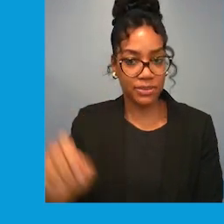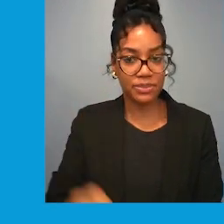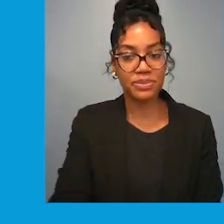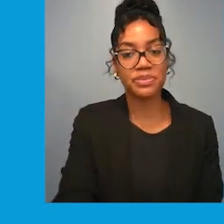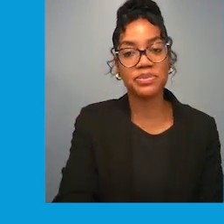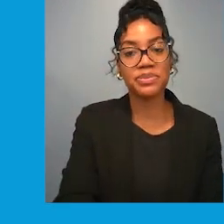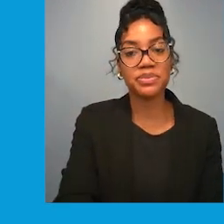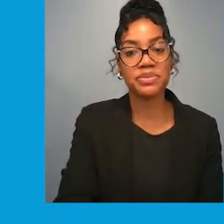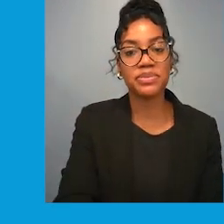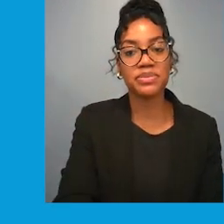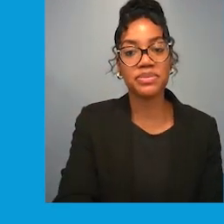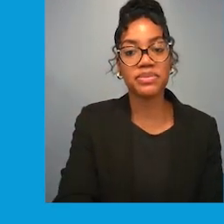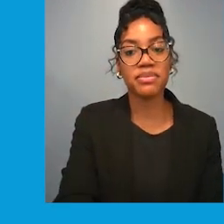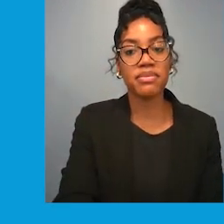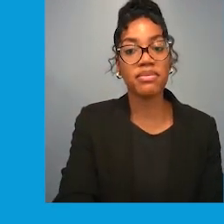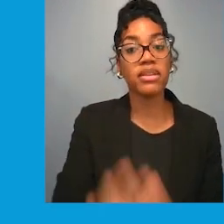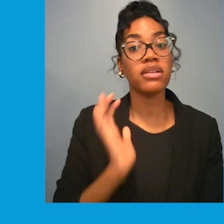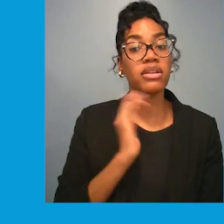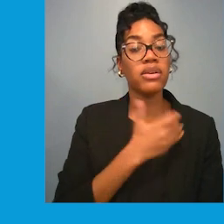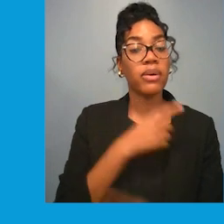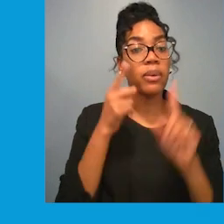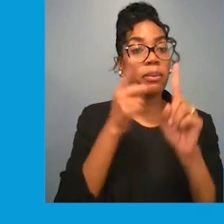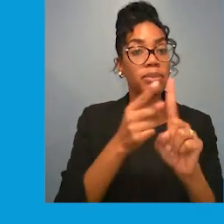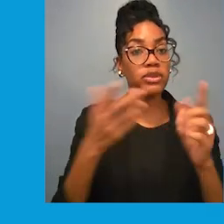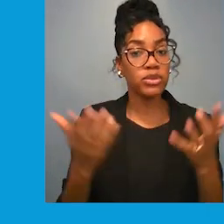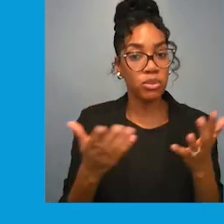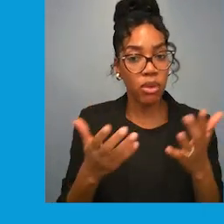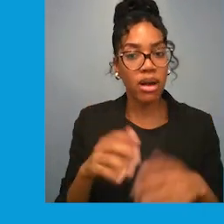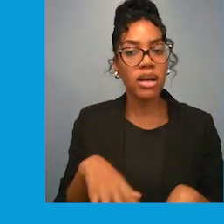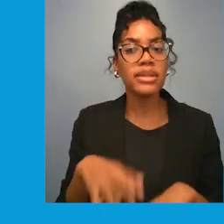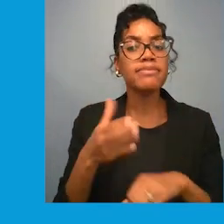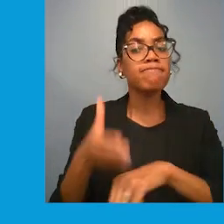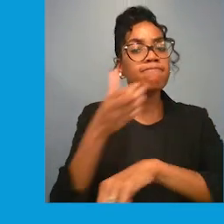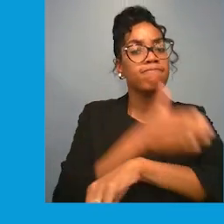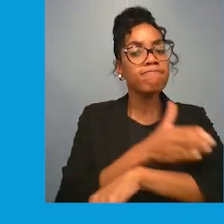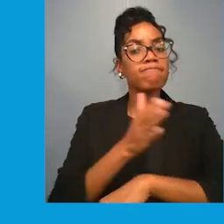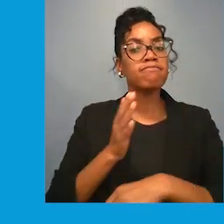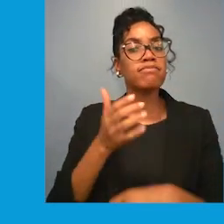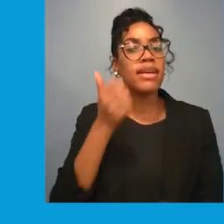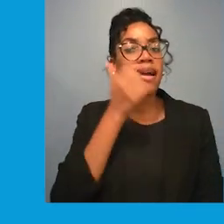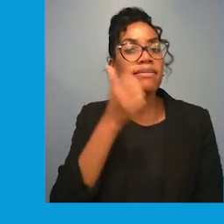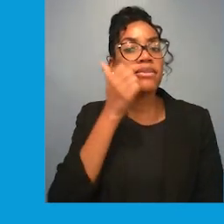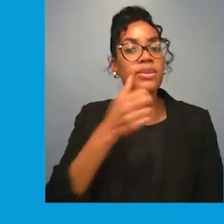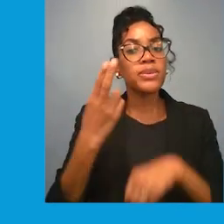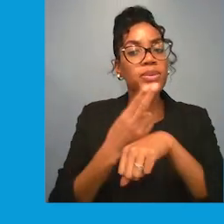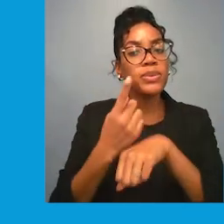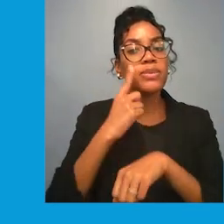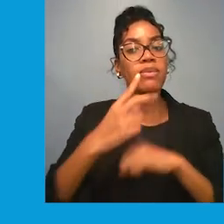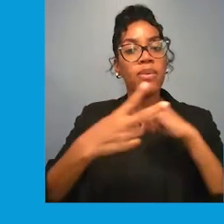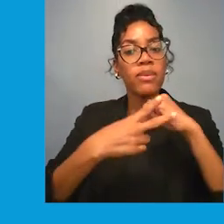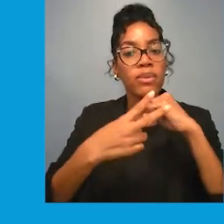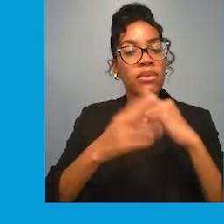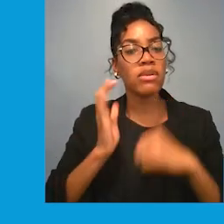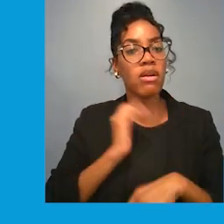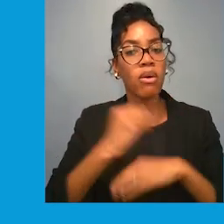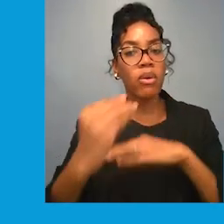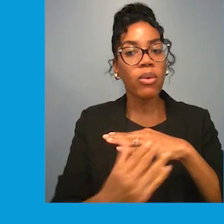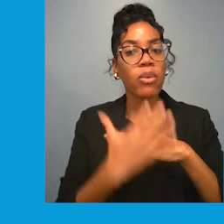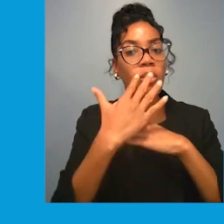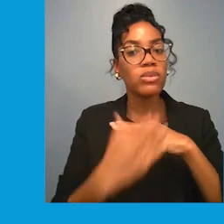and conservation of coastal, marine, and Great Lakes resources to create a sustainable economy and environment.